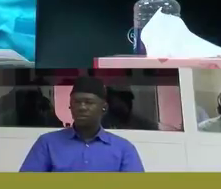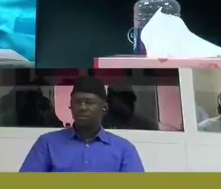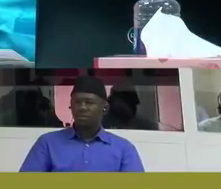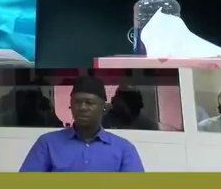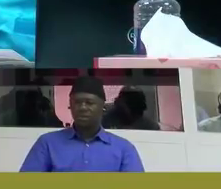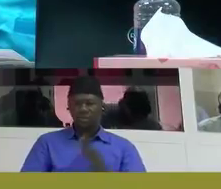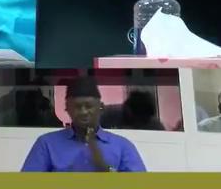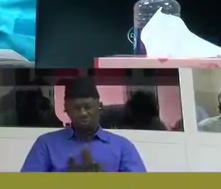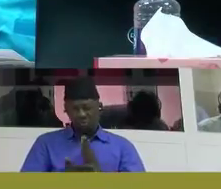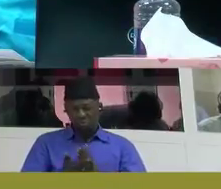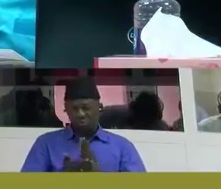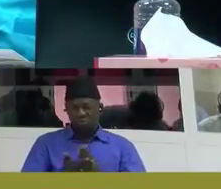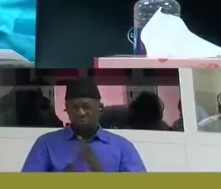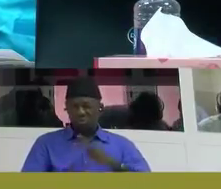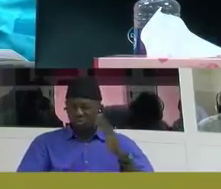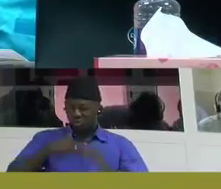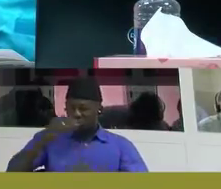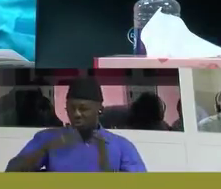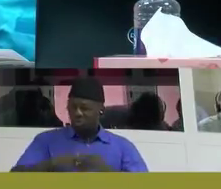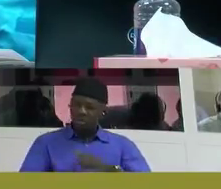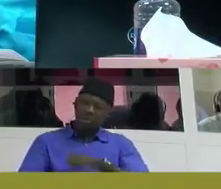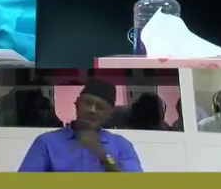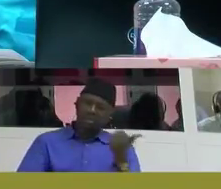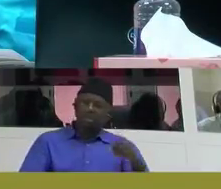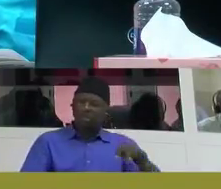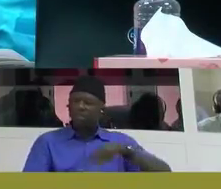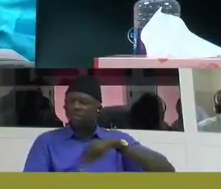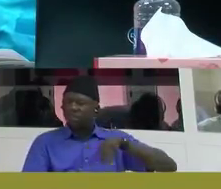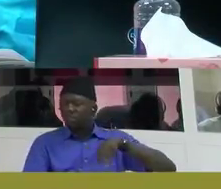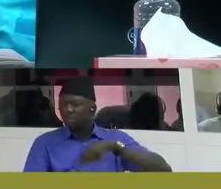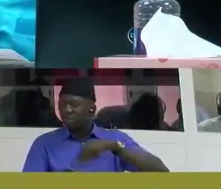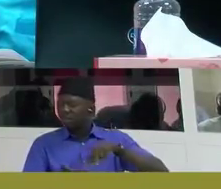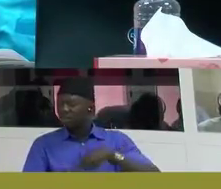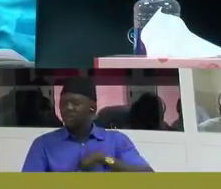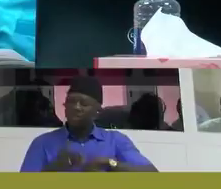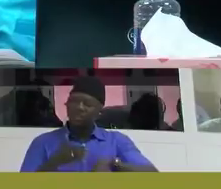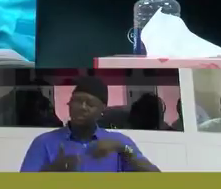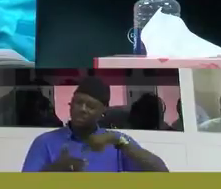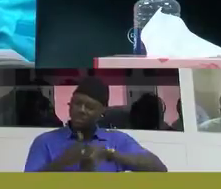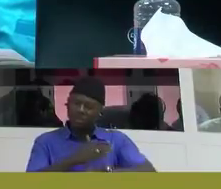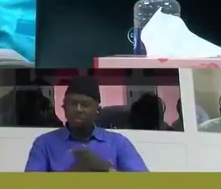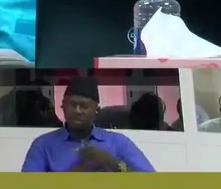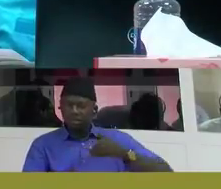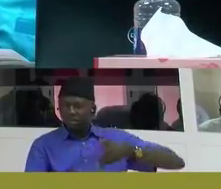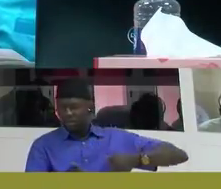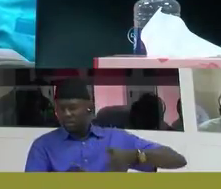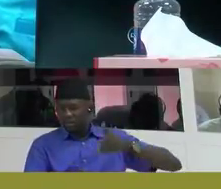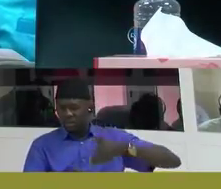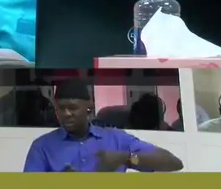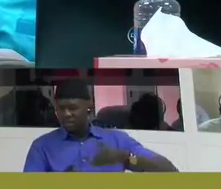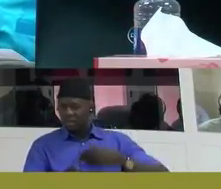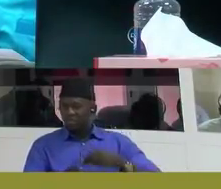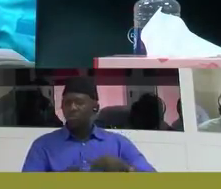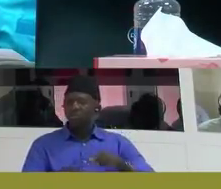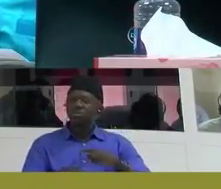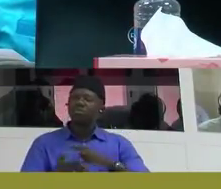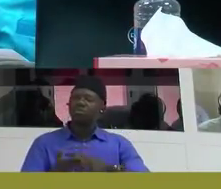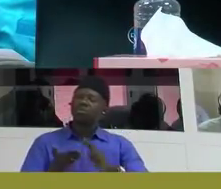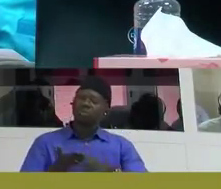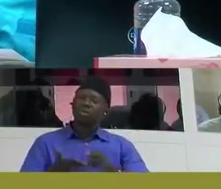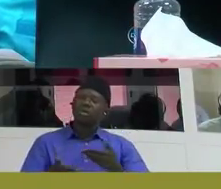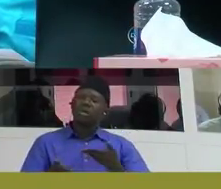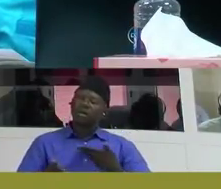real, actual drumming and dancing in the streets as we would normally have it for